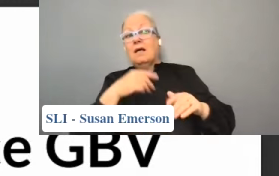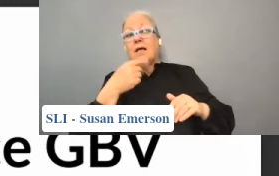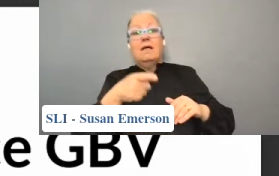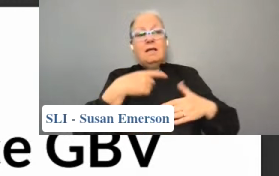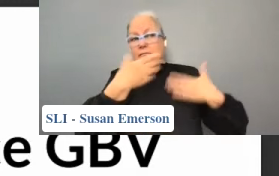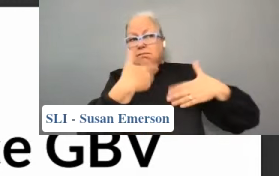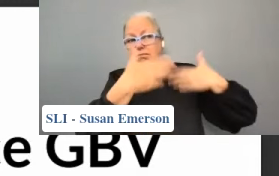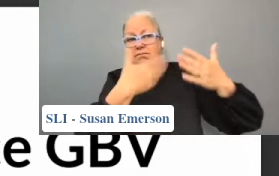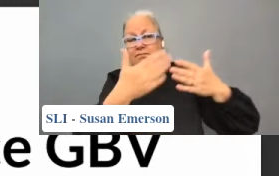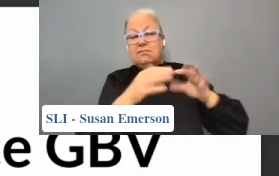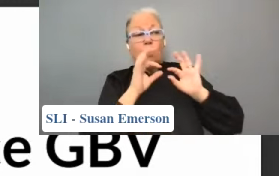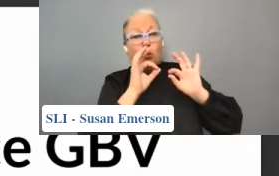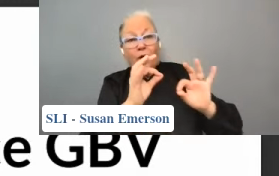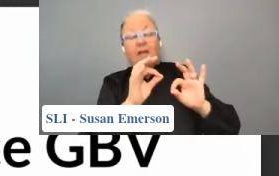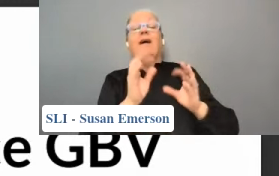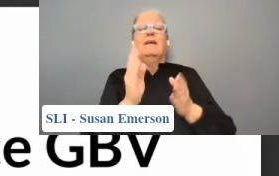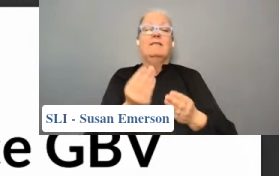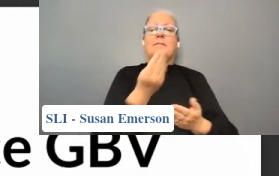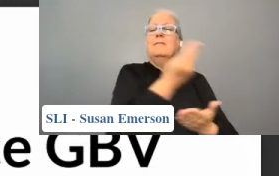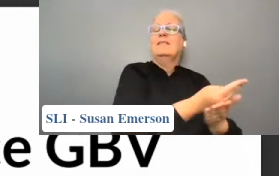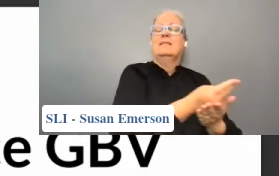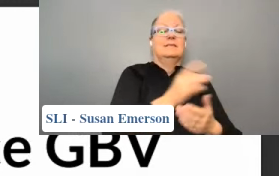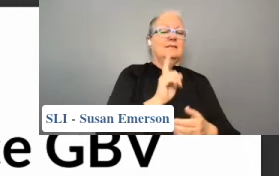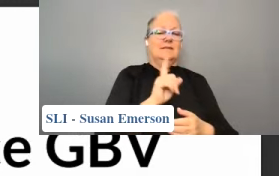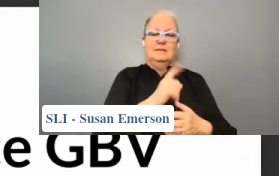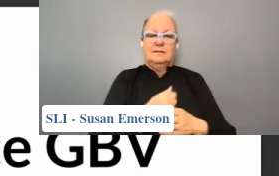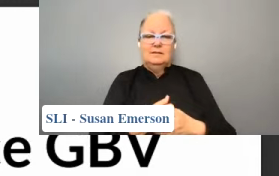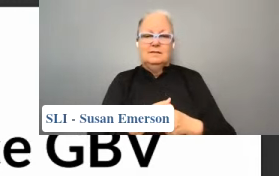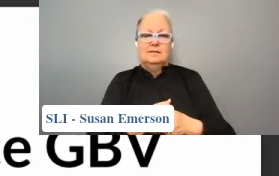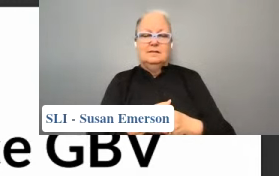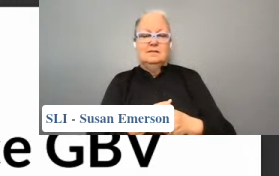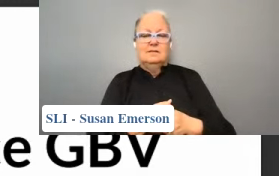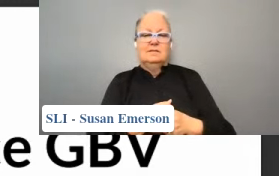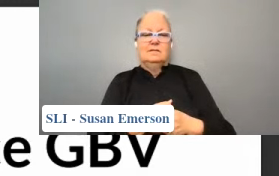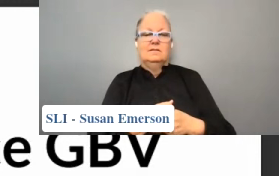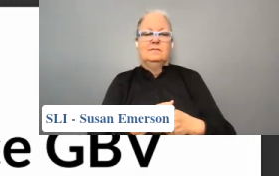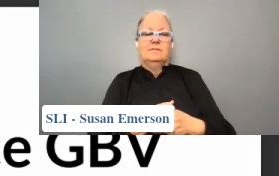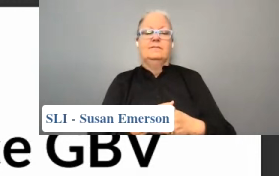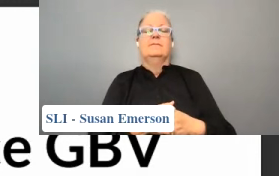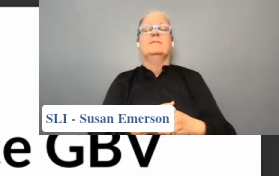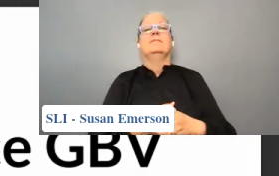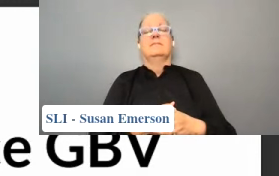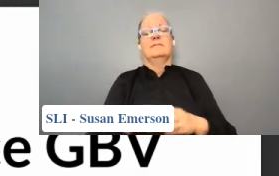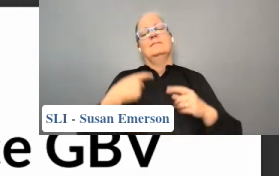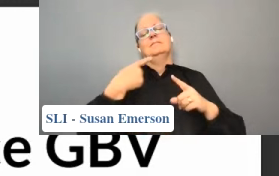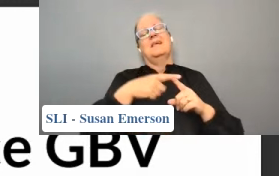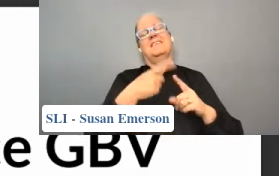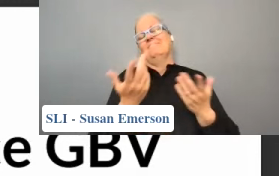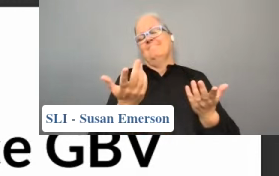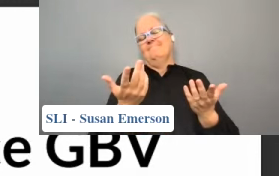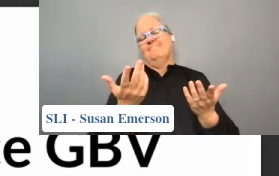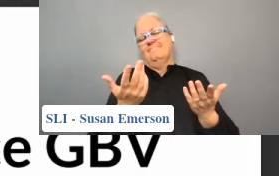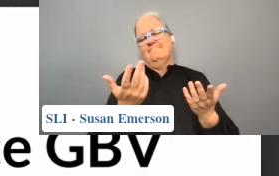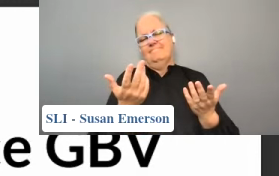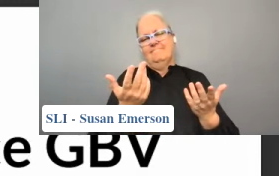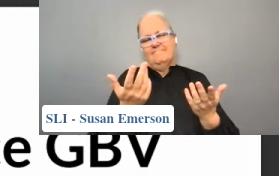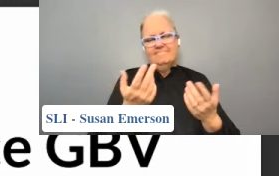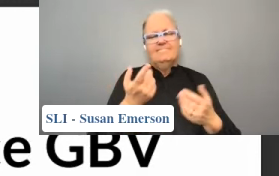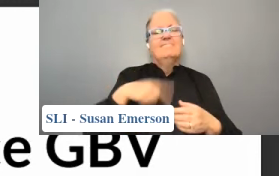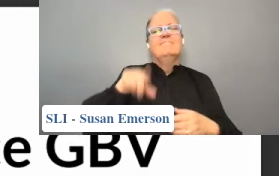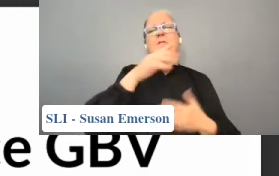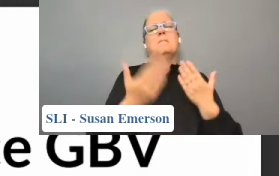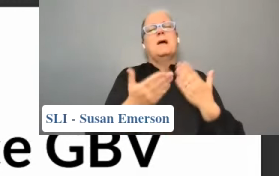Delinking access to social protection from marital status was also important. And then we get into things that we think about less often when